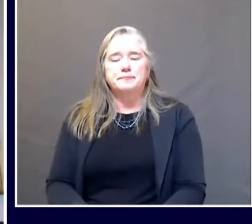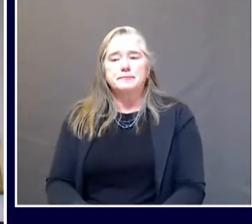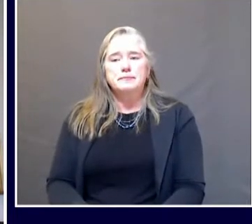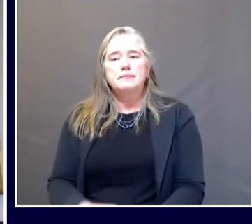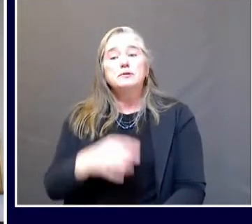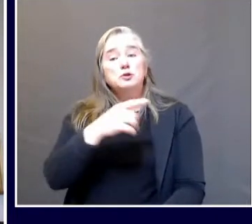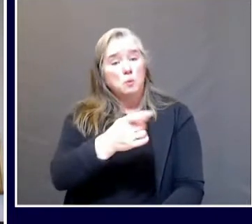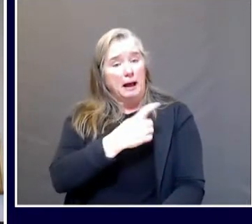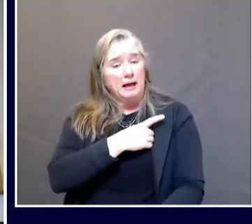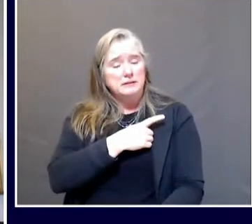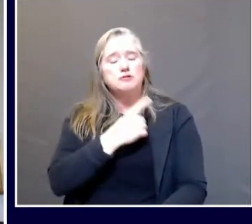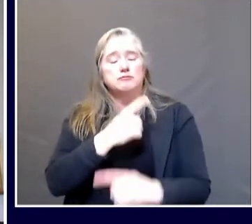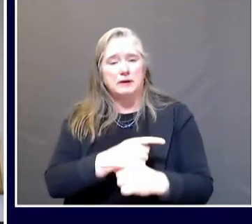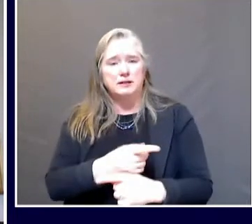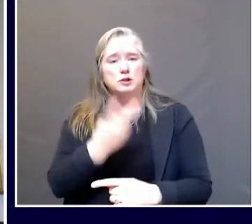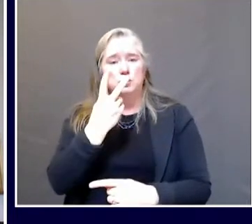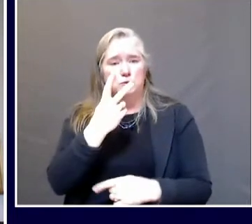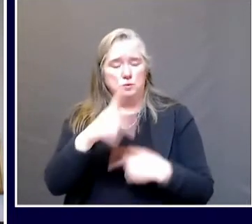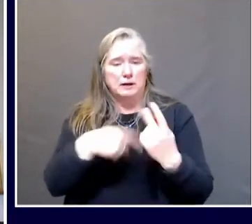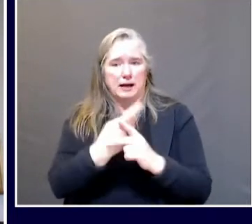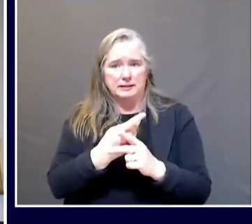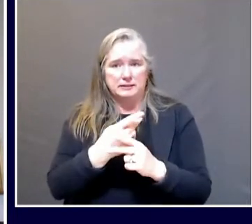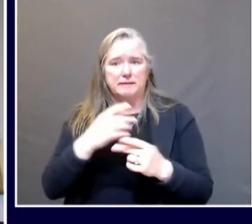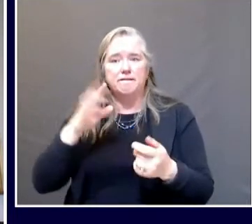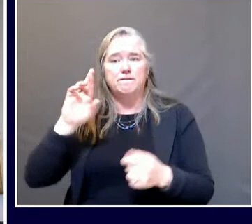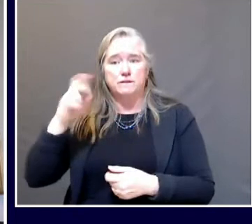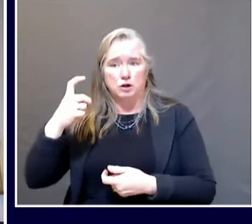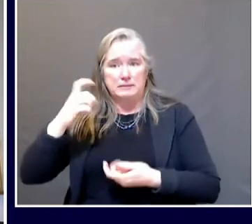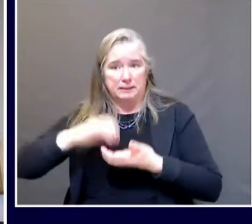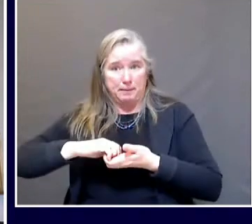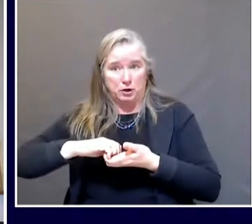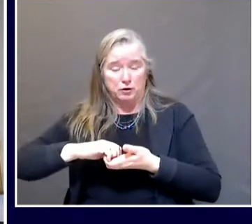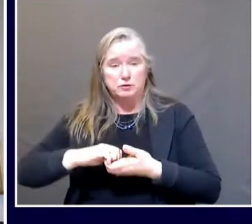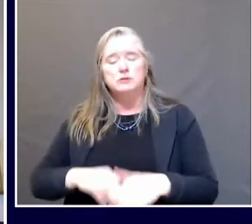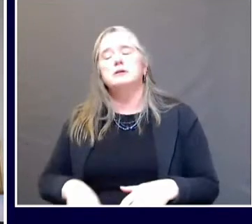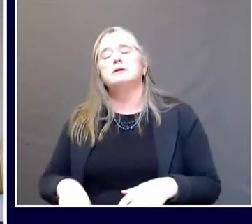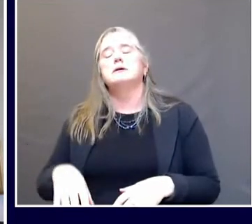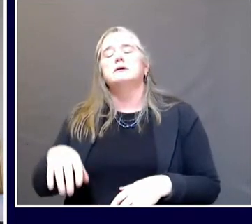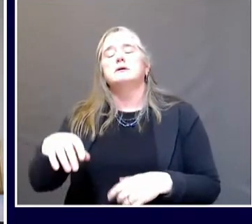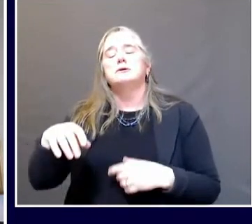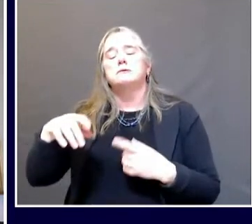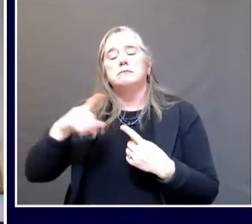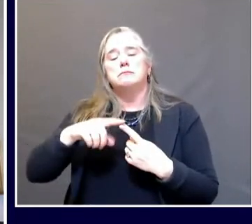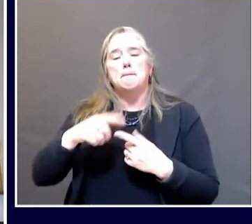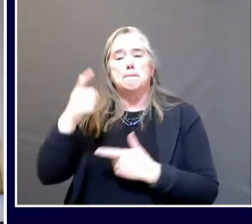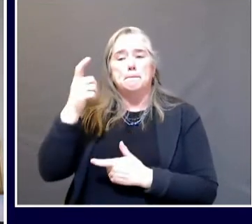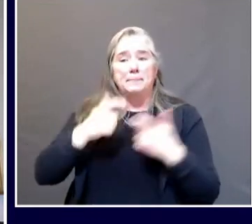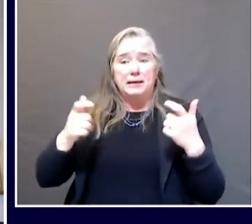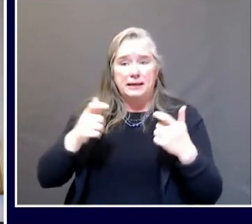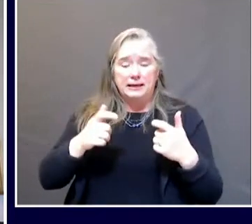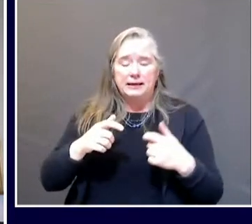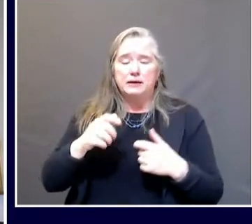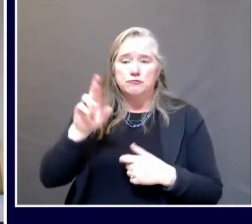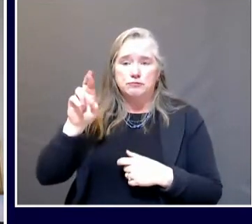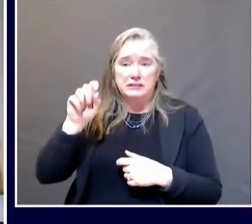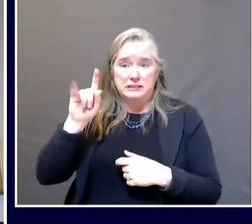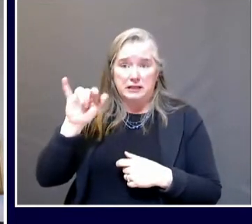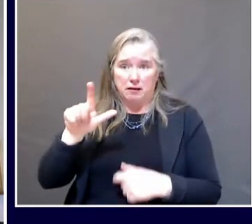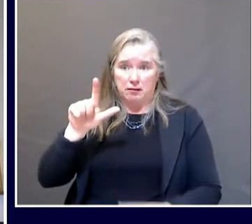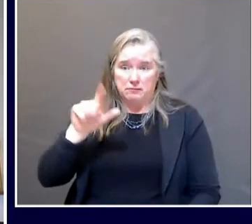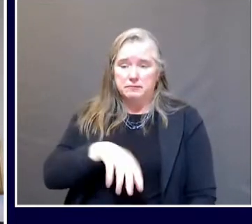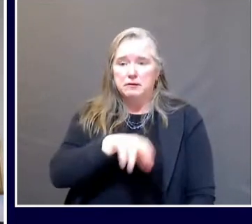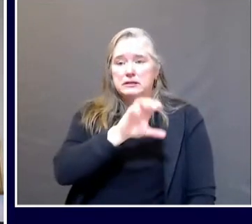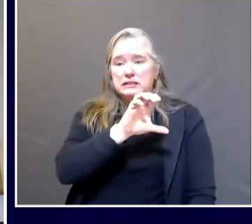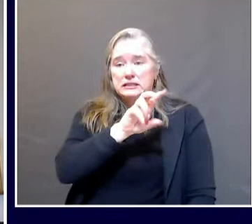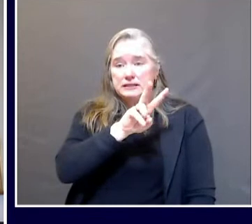there are 2 types of pharmacy providers in Maine. There are the large retail chain pharmacies, Walgreens and CVS, and then there are a